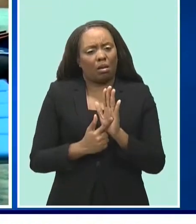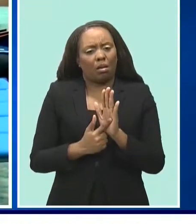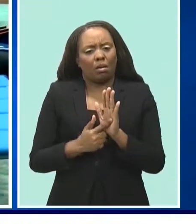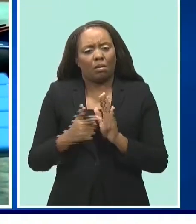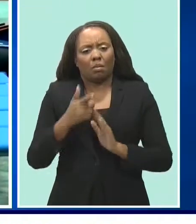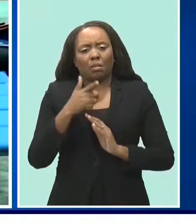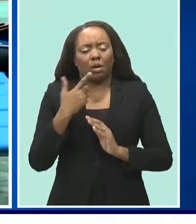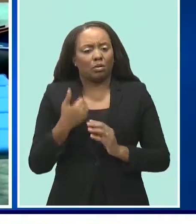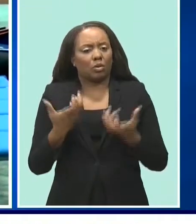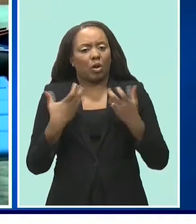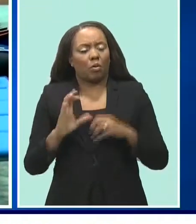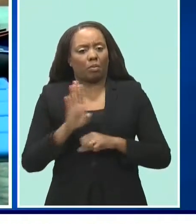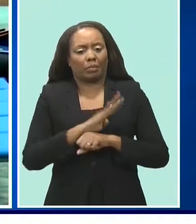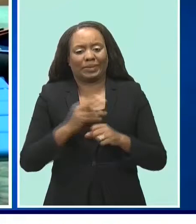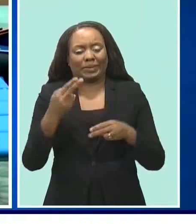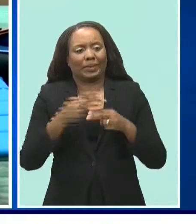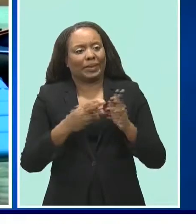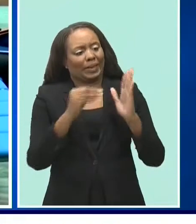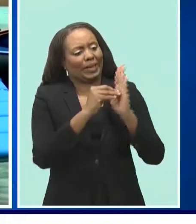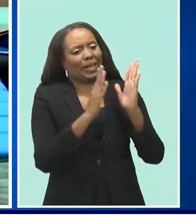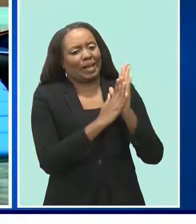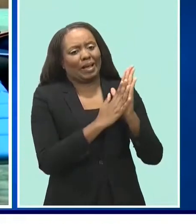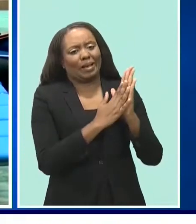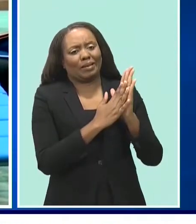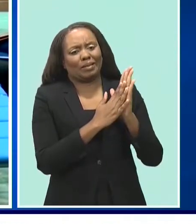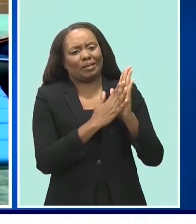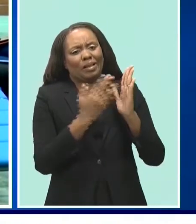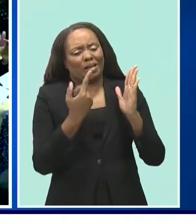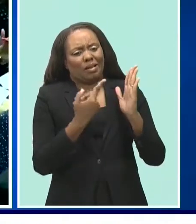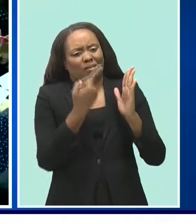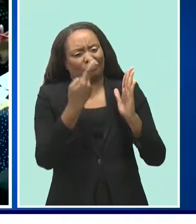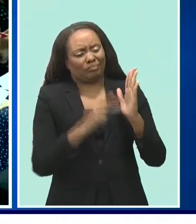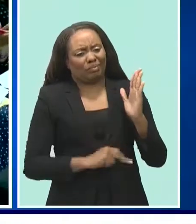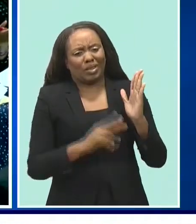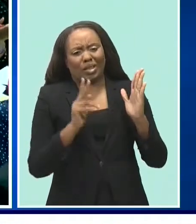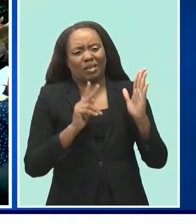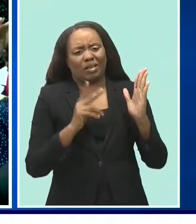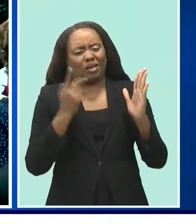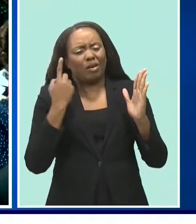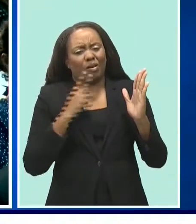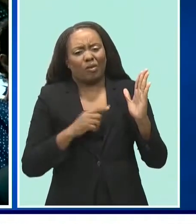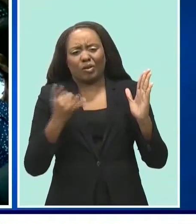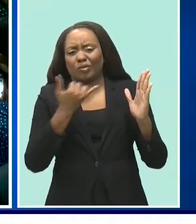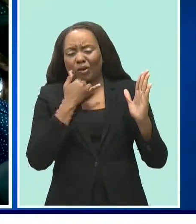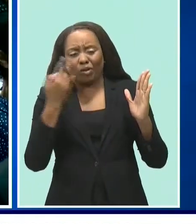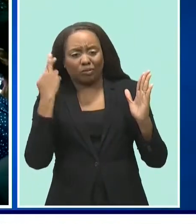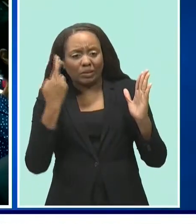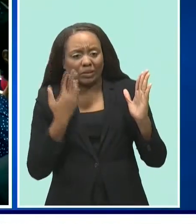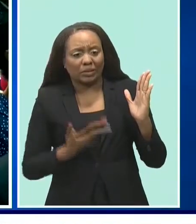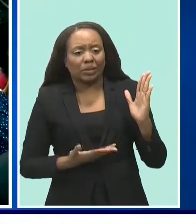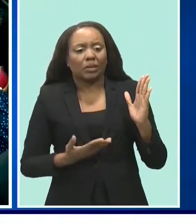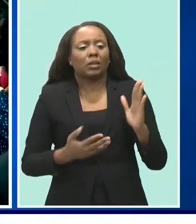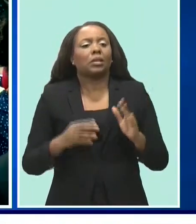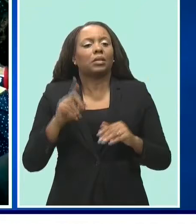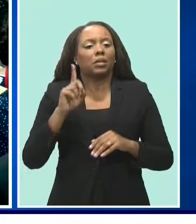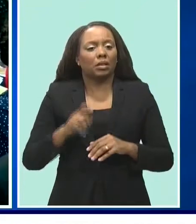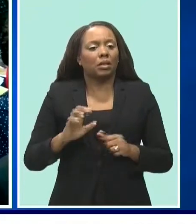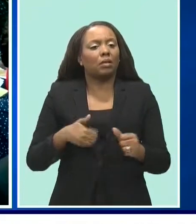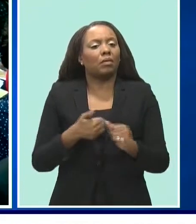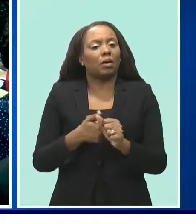reputational harm or blacklisting. He says the National Risk Assessment Report may be used by organizations as a